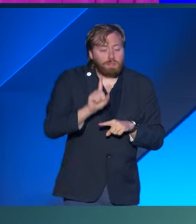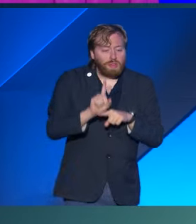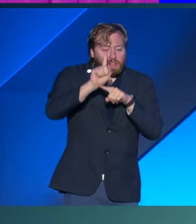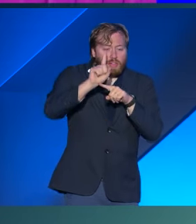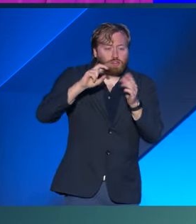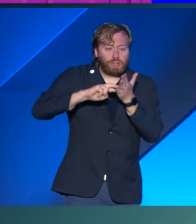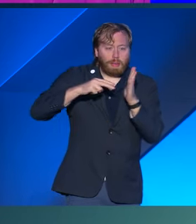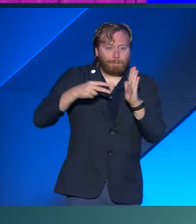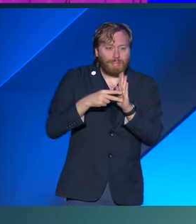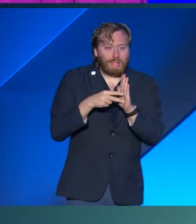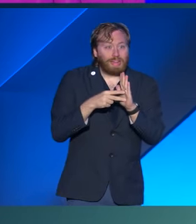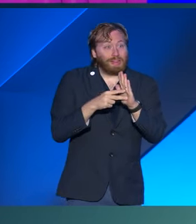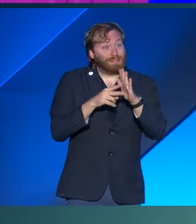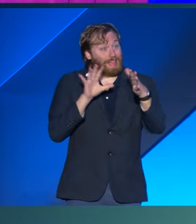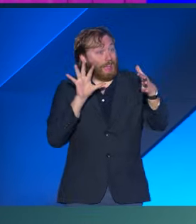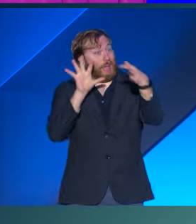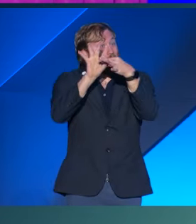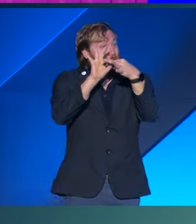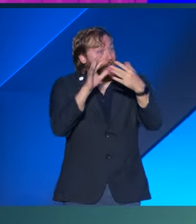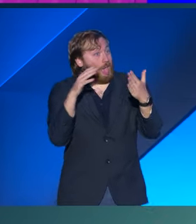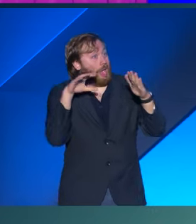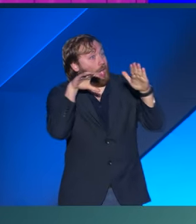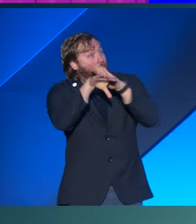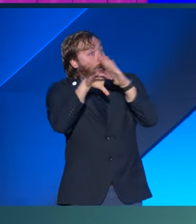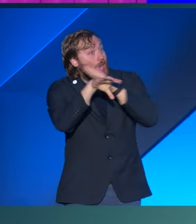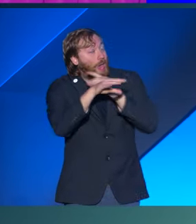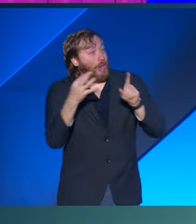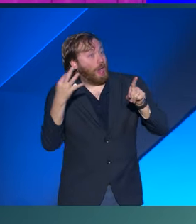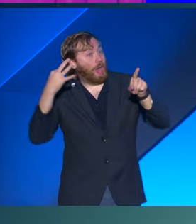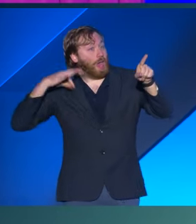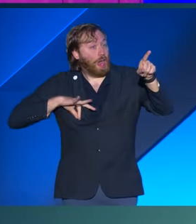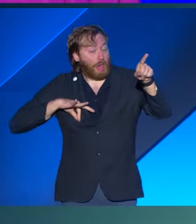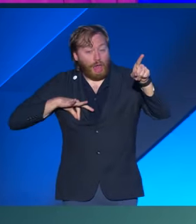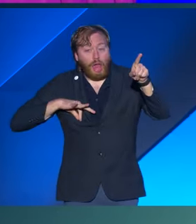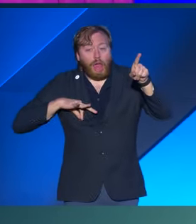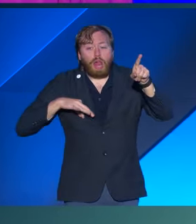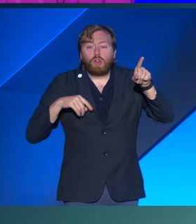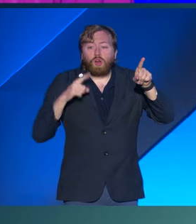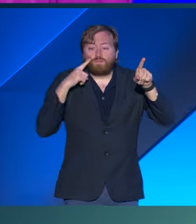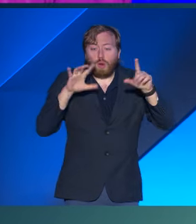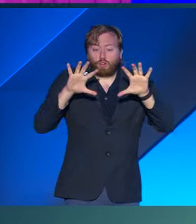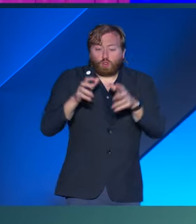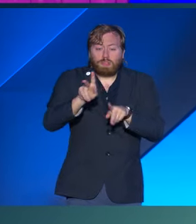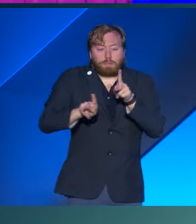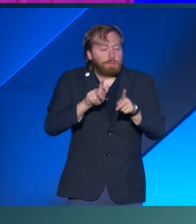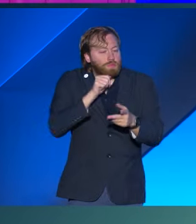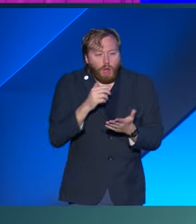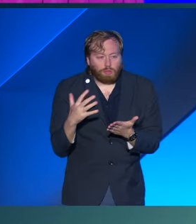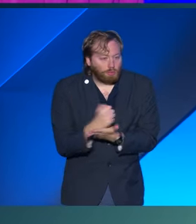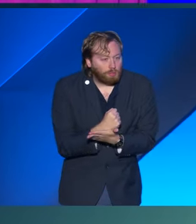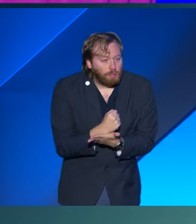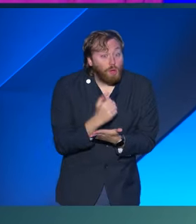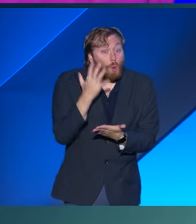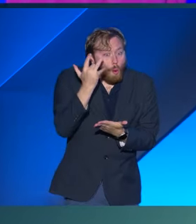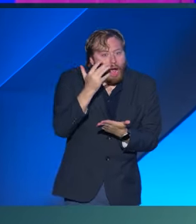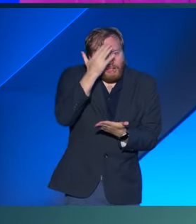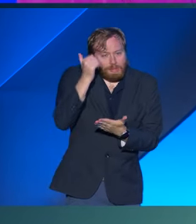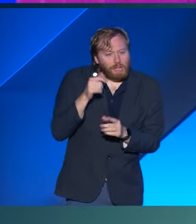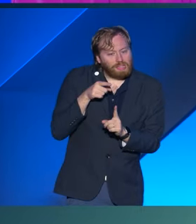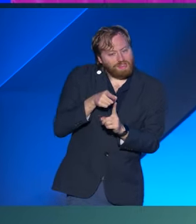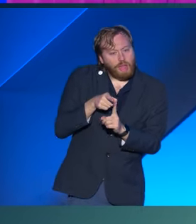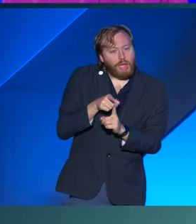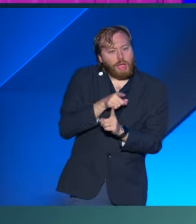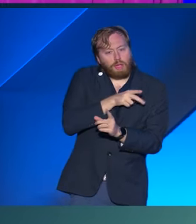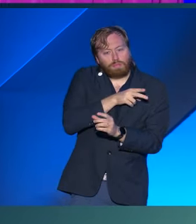unearned access or advantages granted to specific groups of people because of their membership in a social